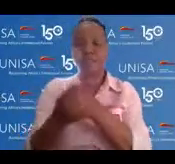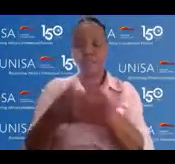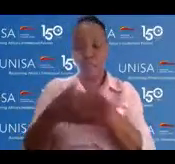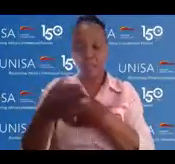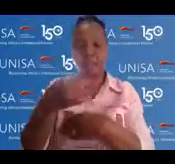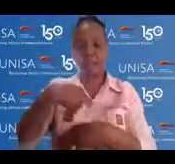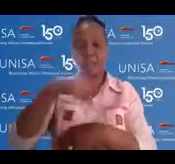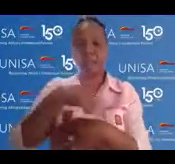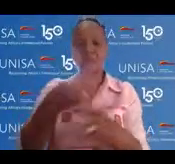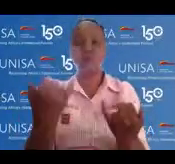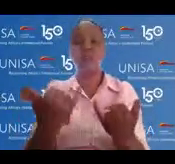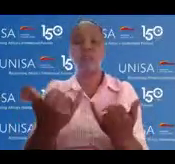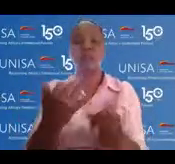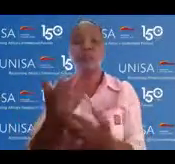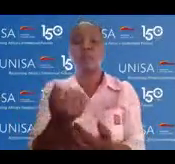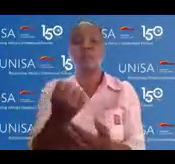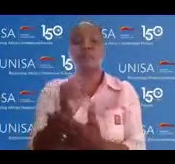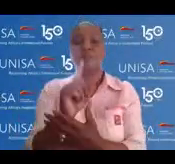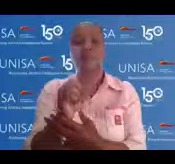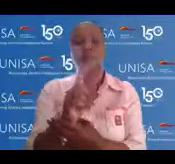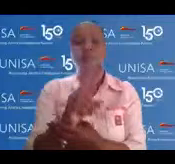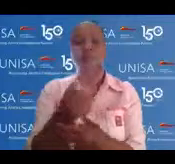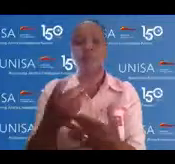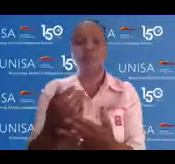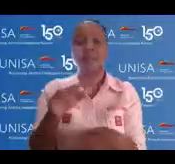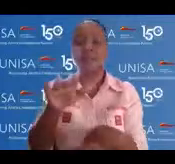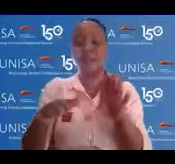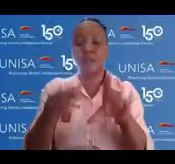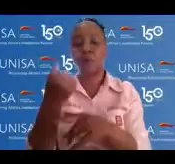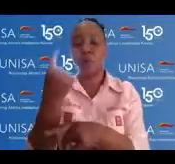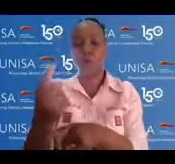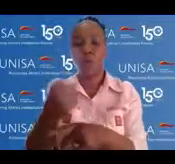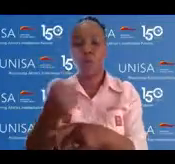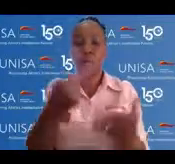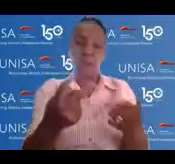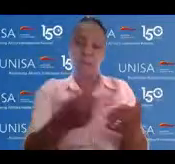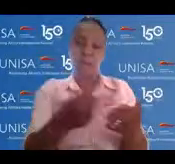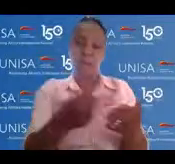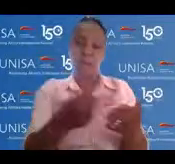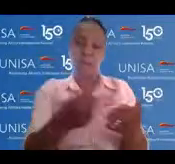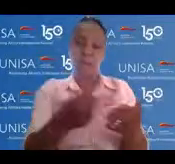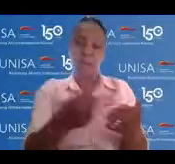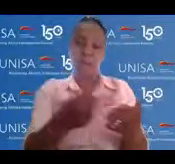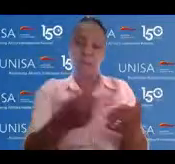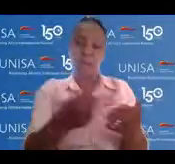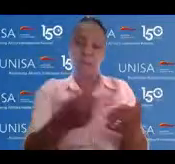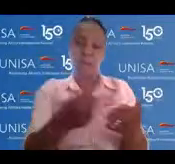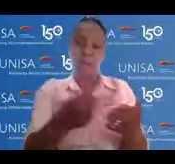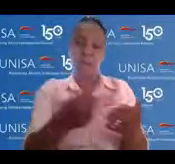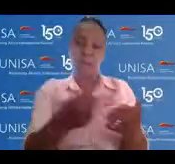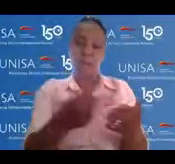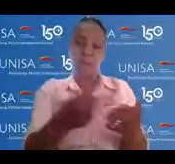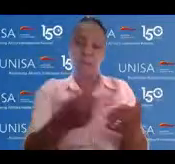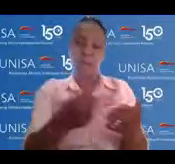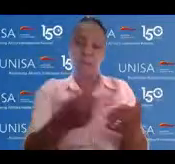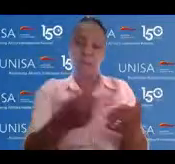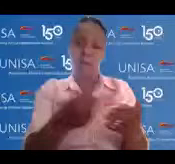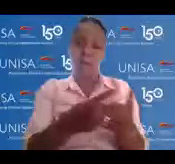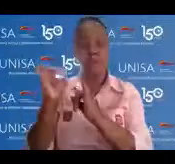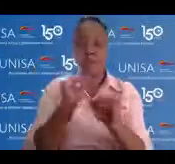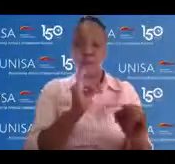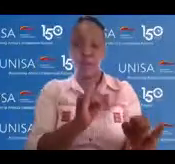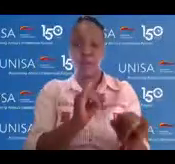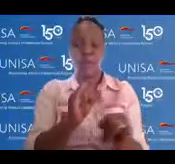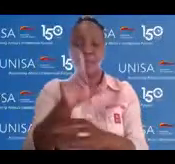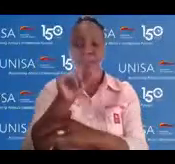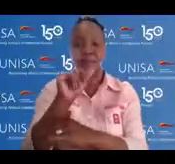have the session step 1, and we're going to start with the preparation for the examination. And I'm going to invite my colleague Lindiwe